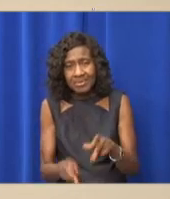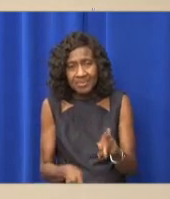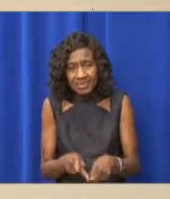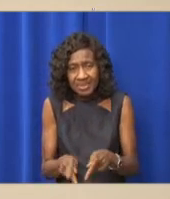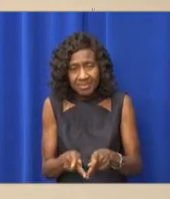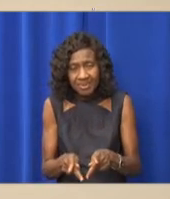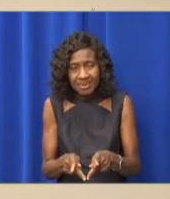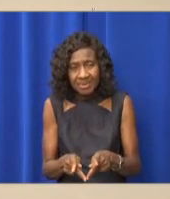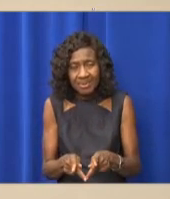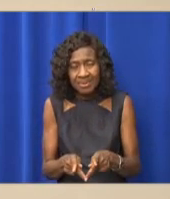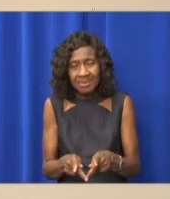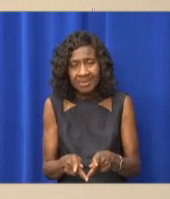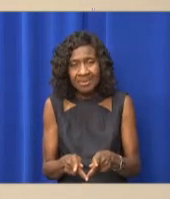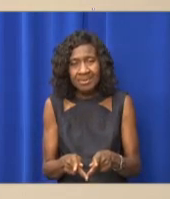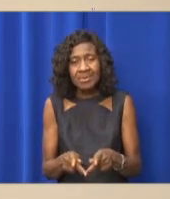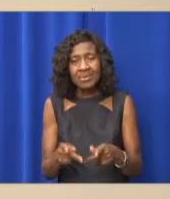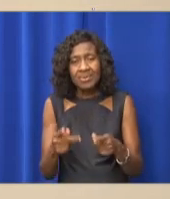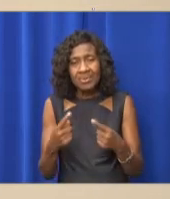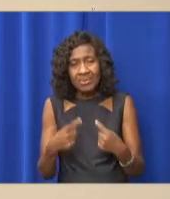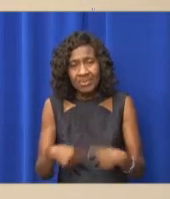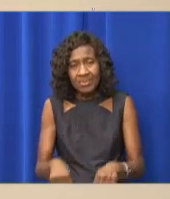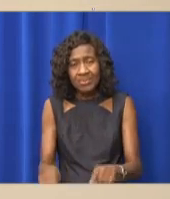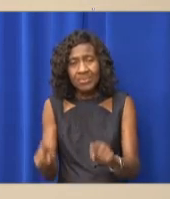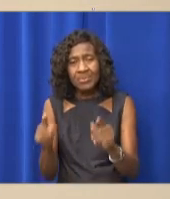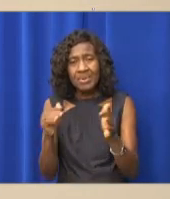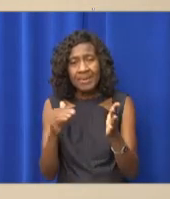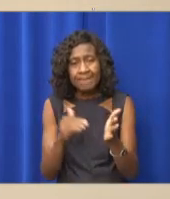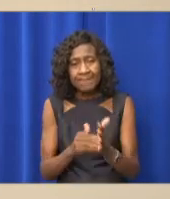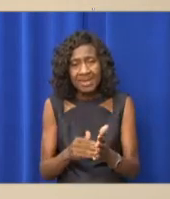people coming back into the